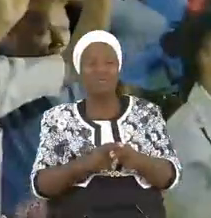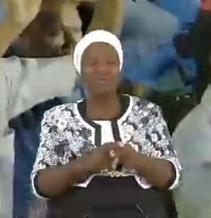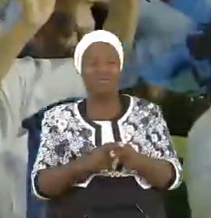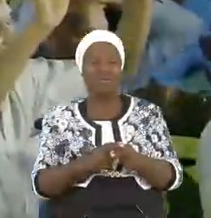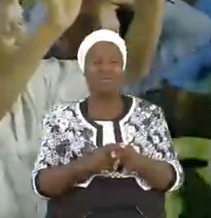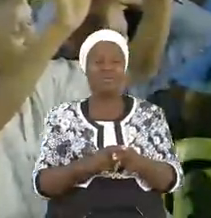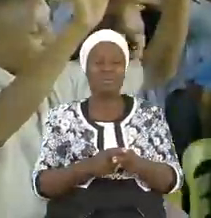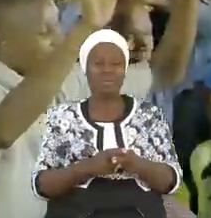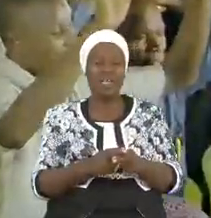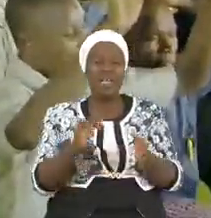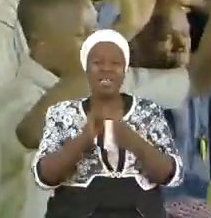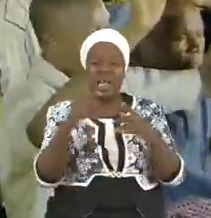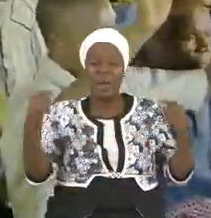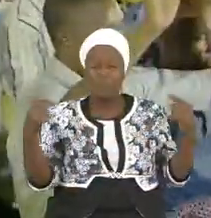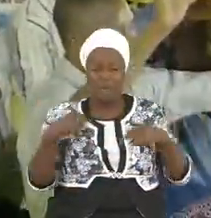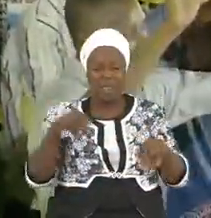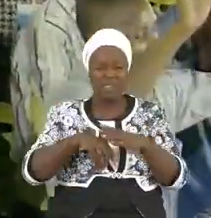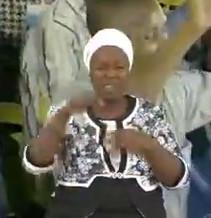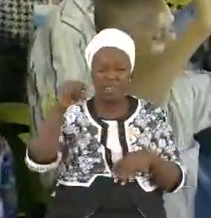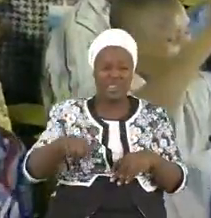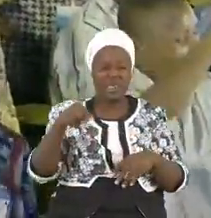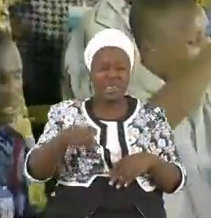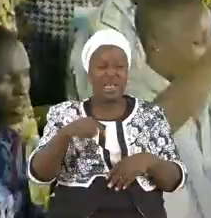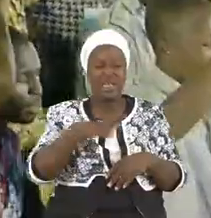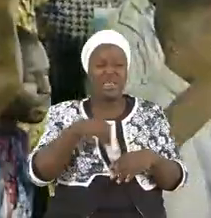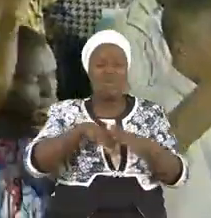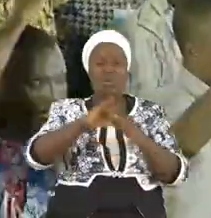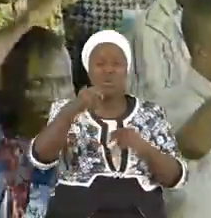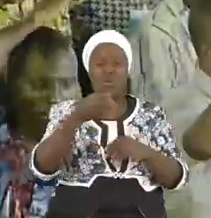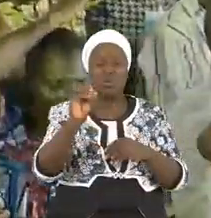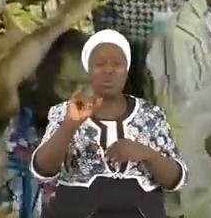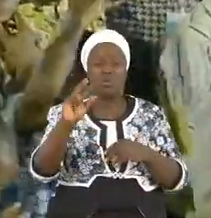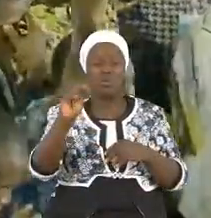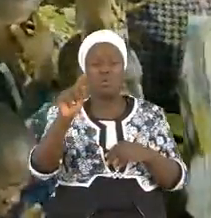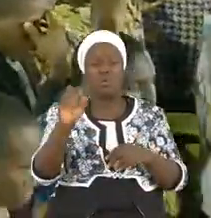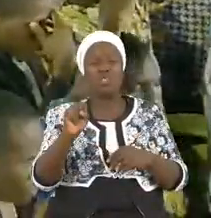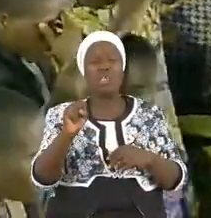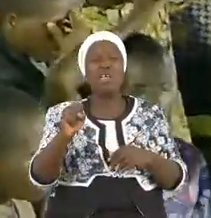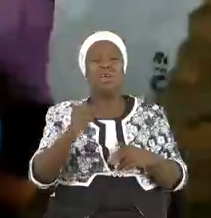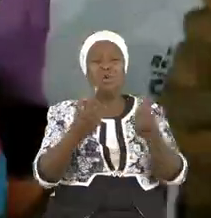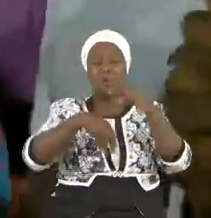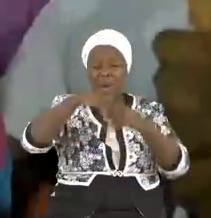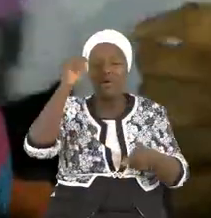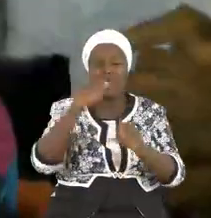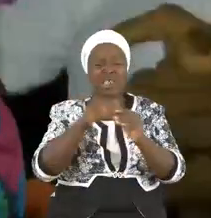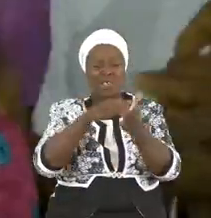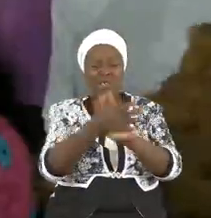Arthritic pain in your joints, get out in Jesus'